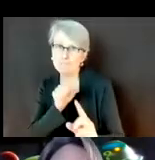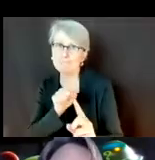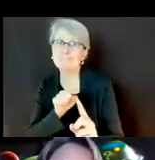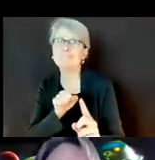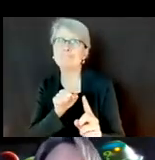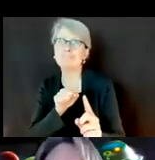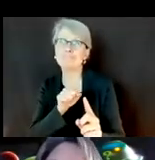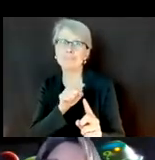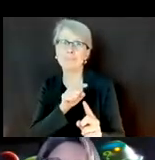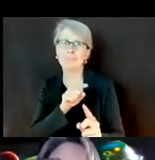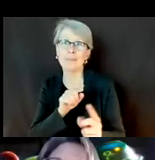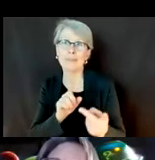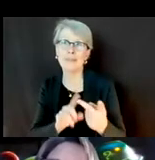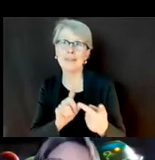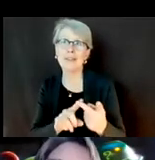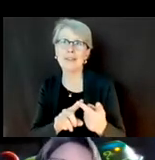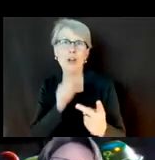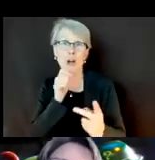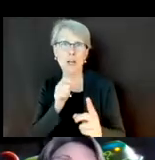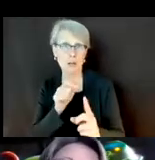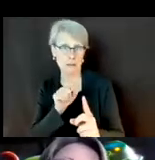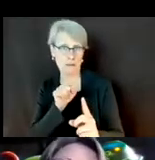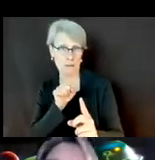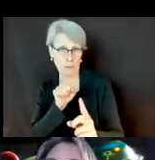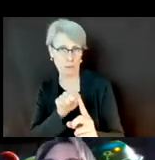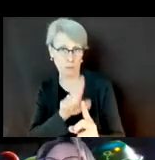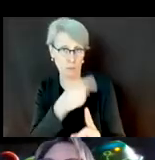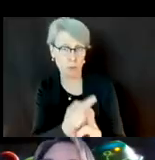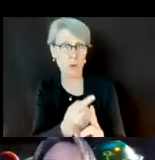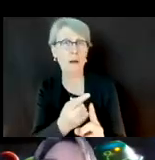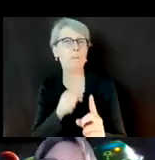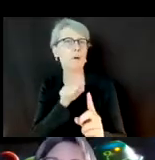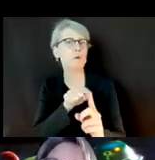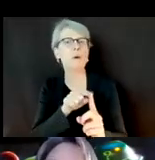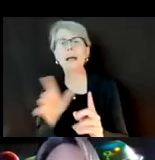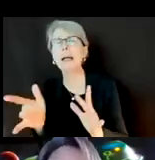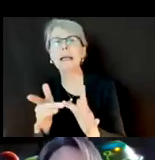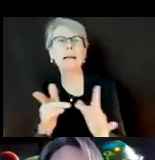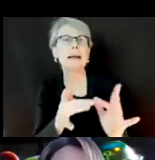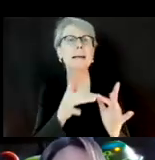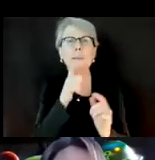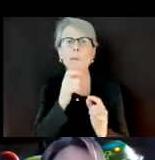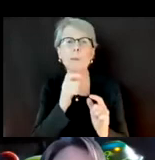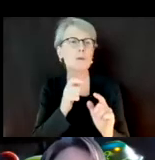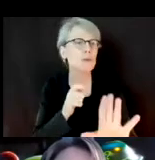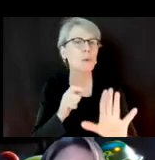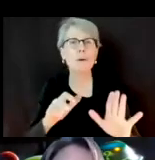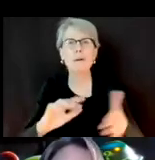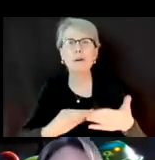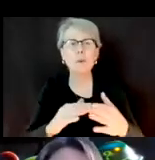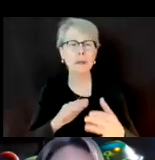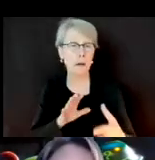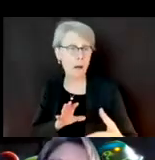years. The more they know, not just about you, but people like you, the people that you're connected to, all of these things in the hope that